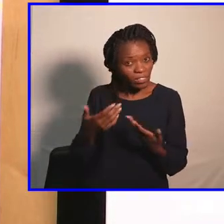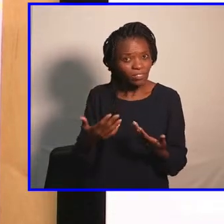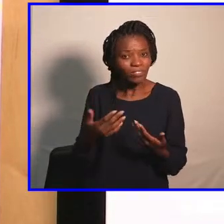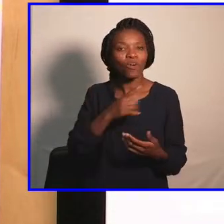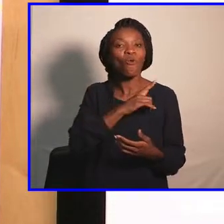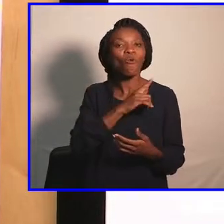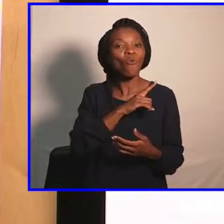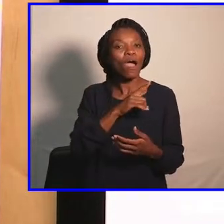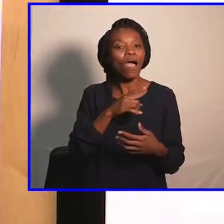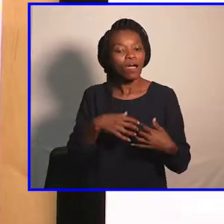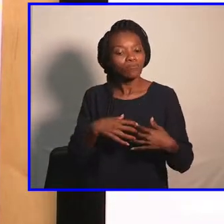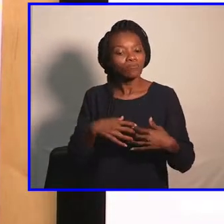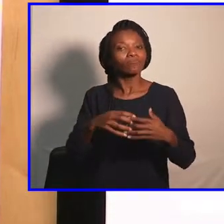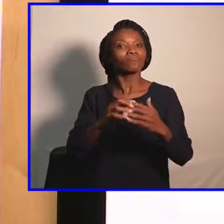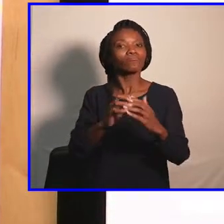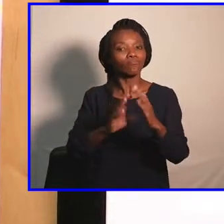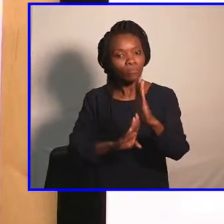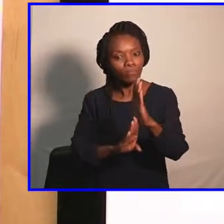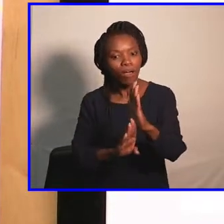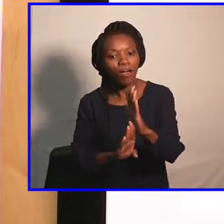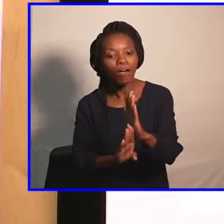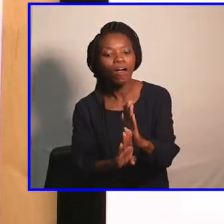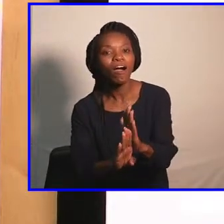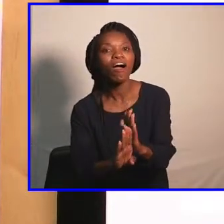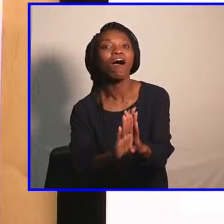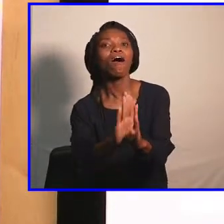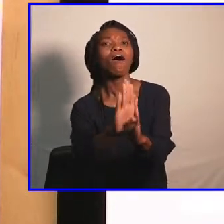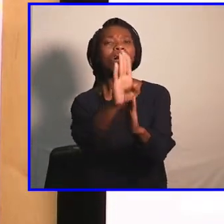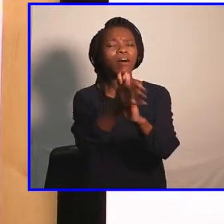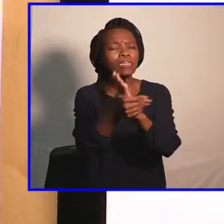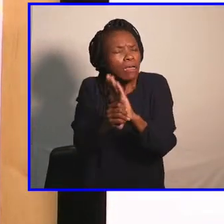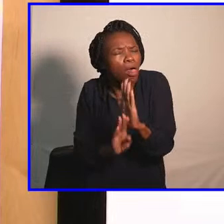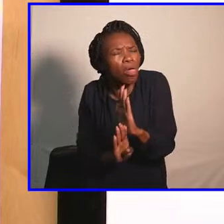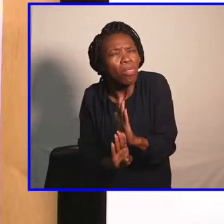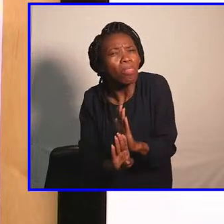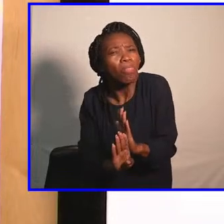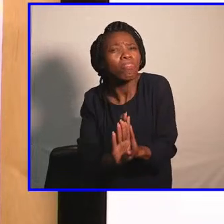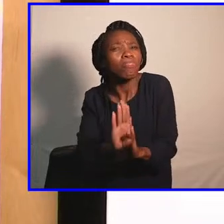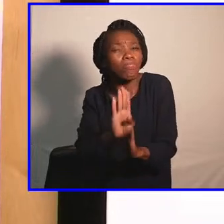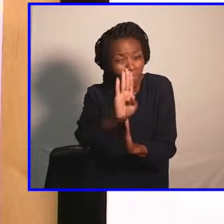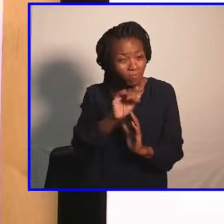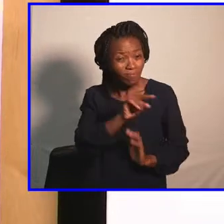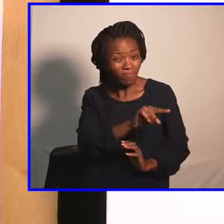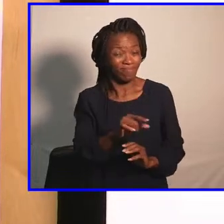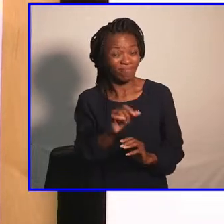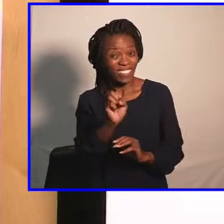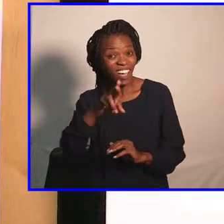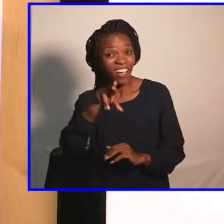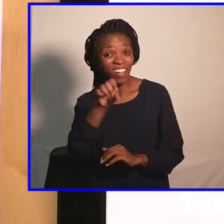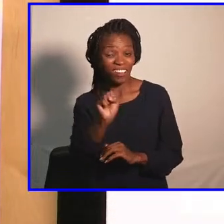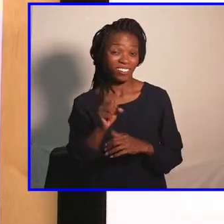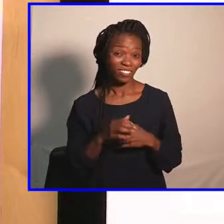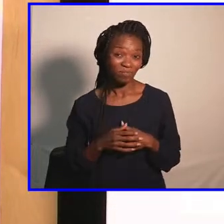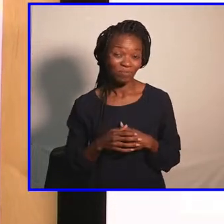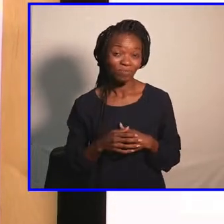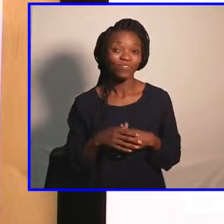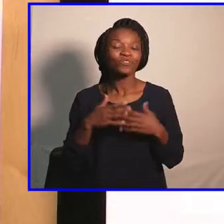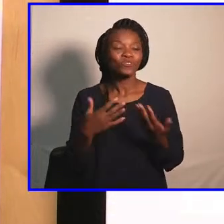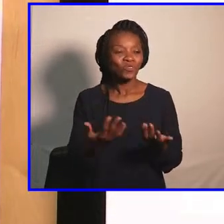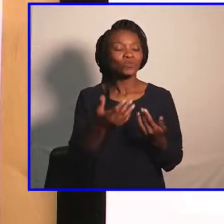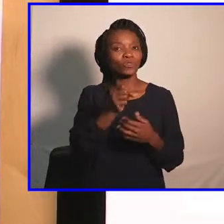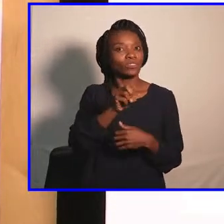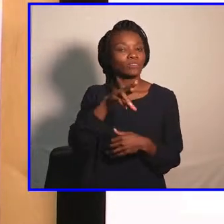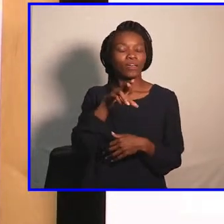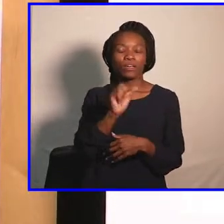rose to the zenith of its capability. And so SARS was a